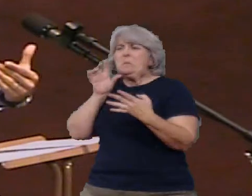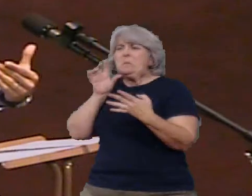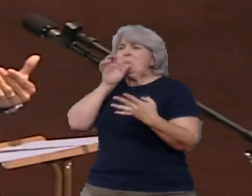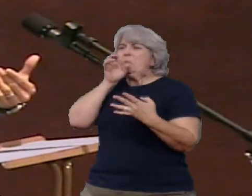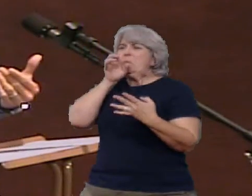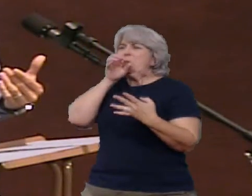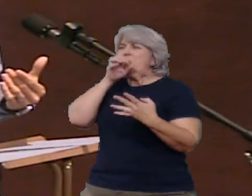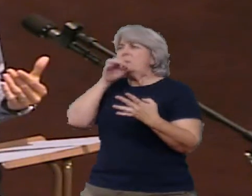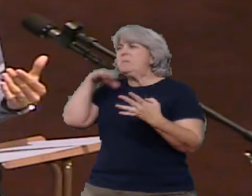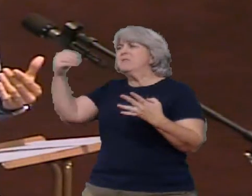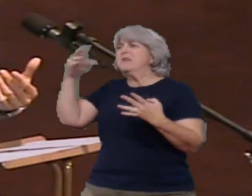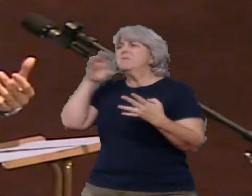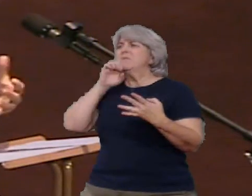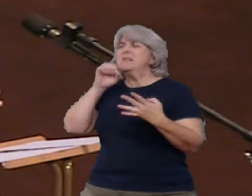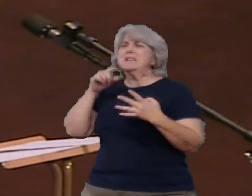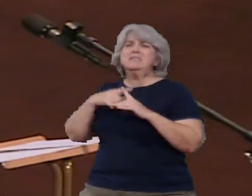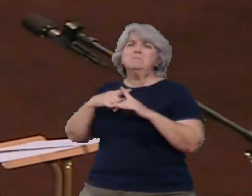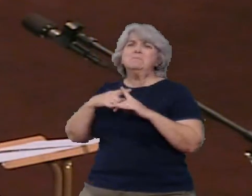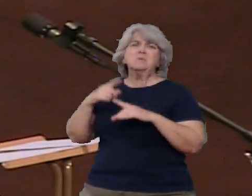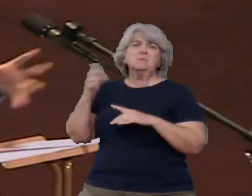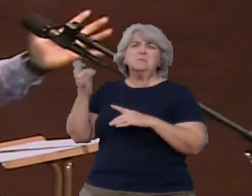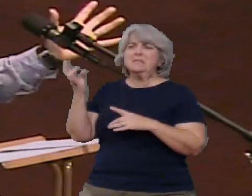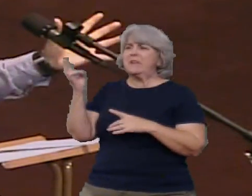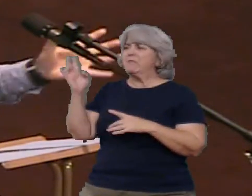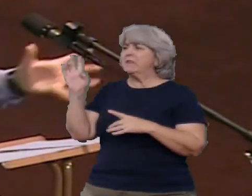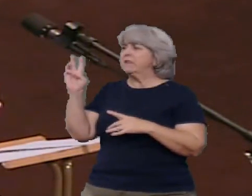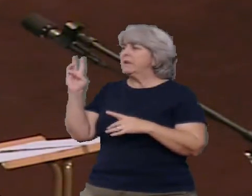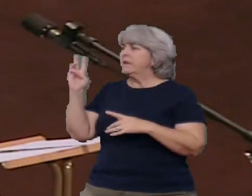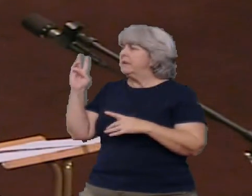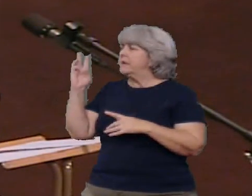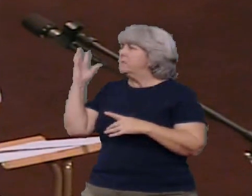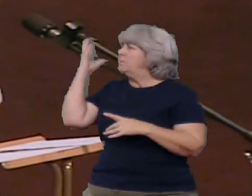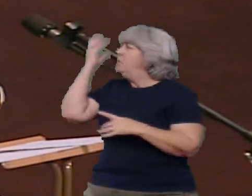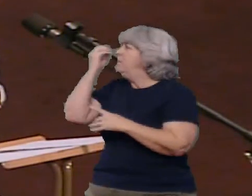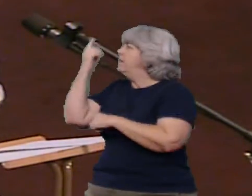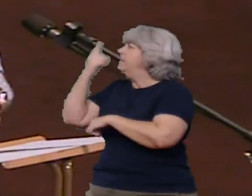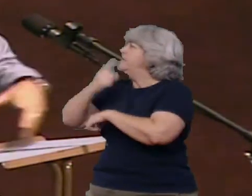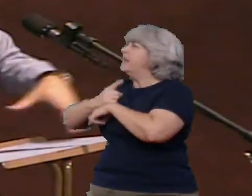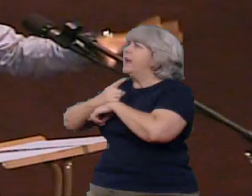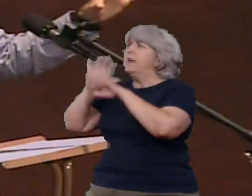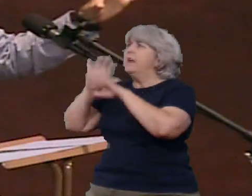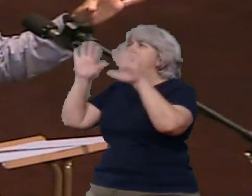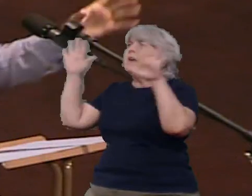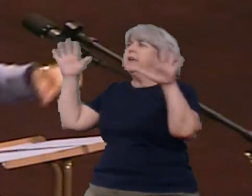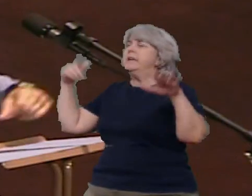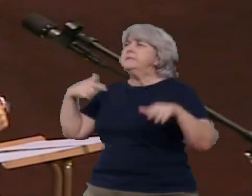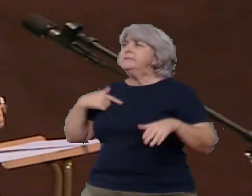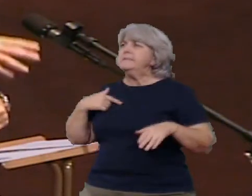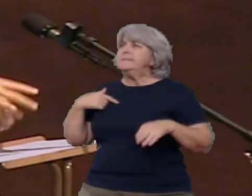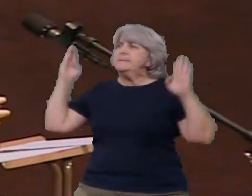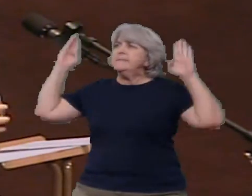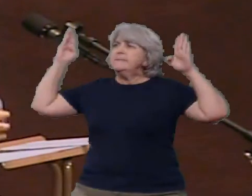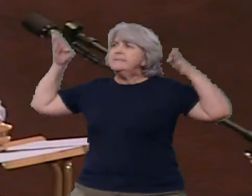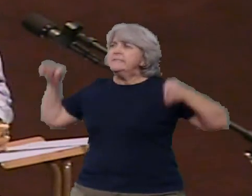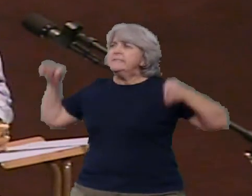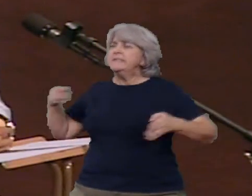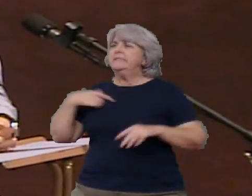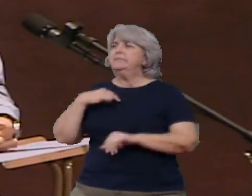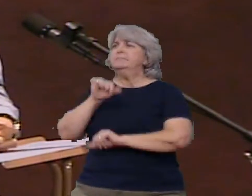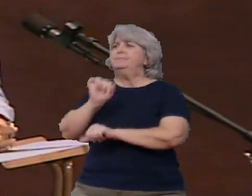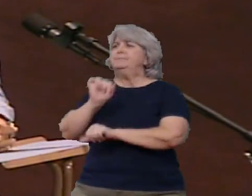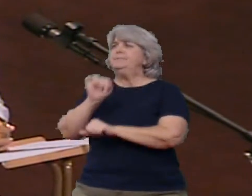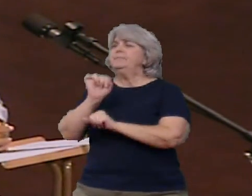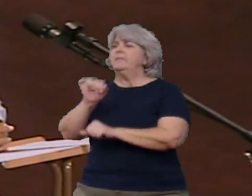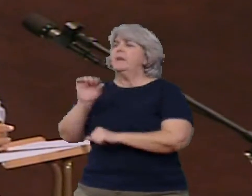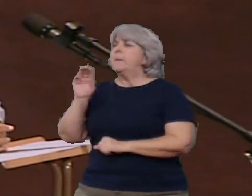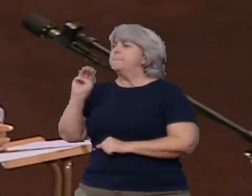like 76 degrees outside, blue skies, not a cloud in sight. I rolled my windows down one day. I was going out to Madison to meet